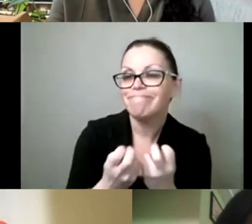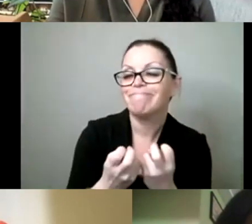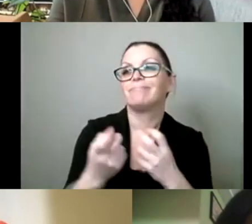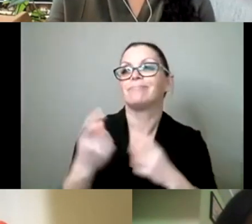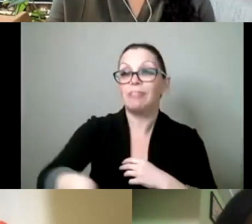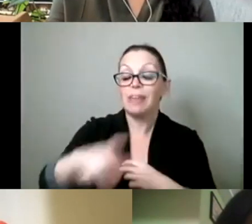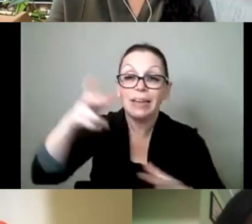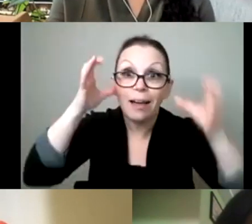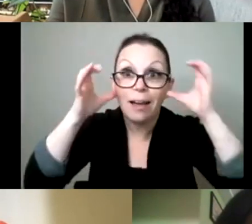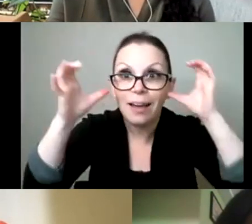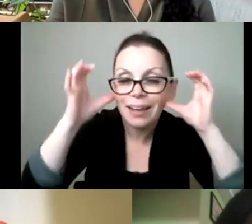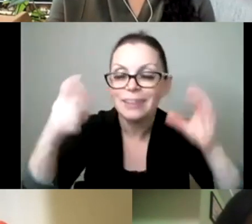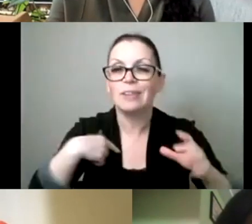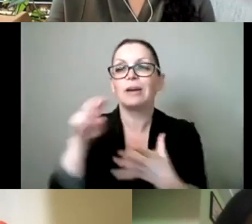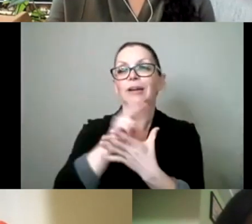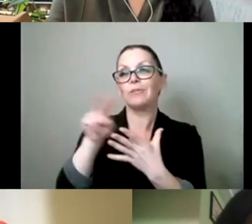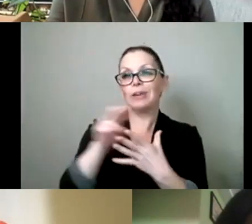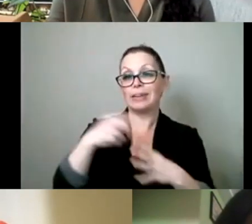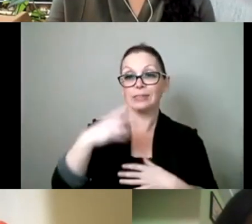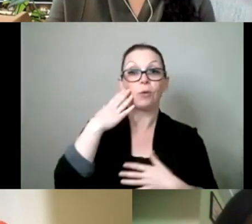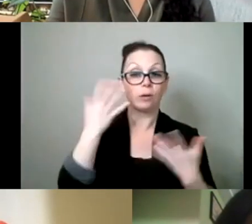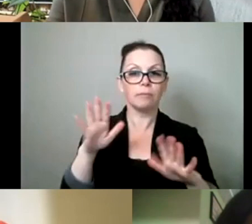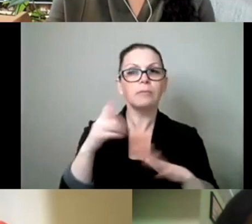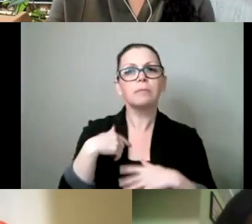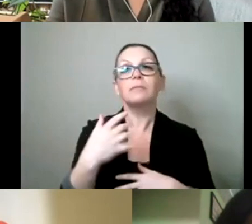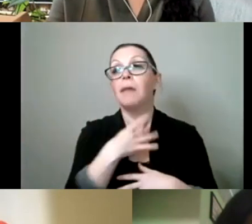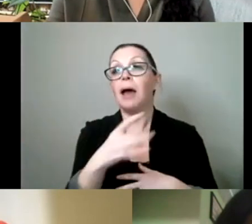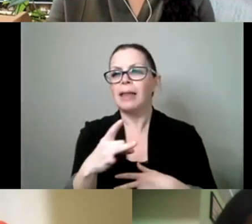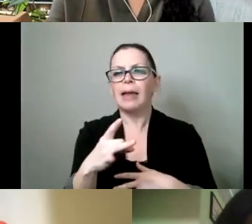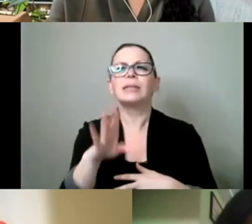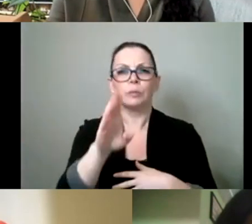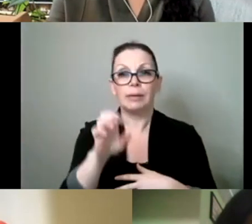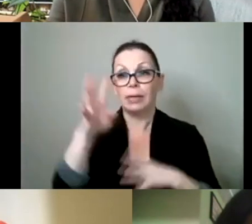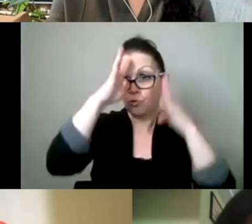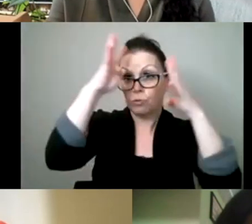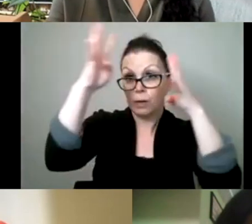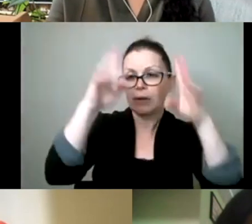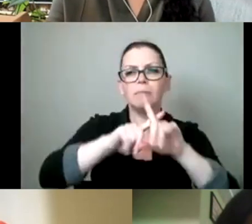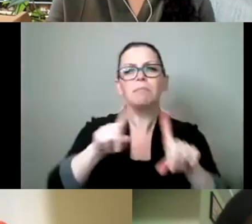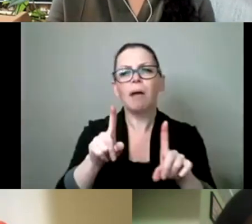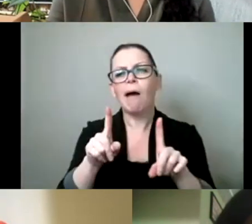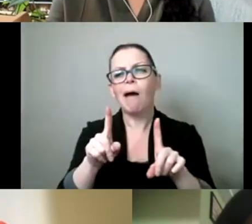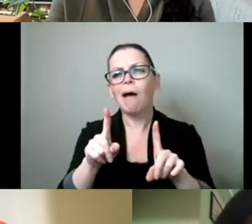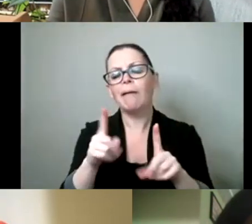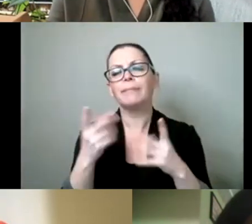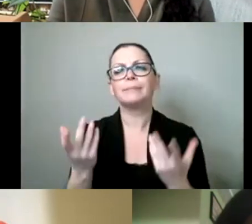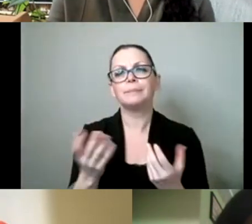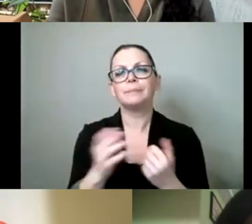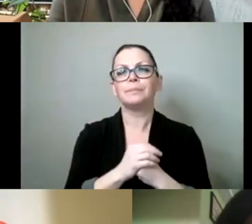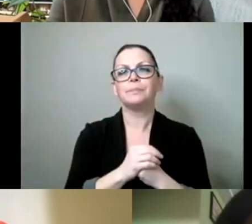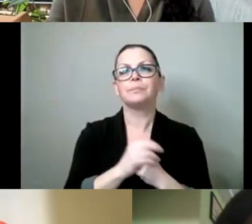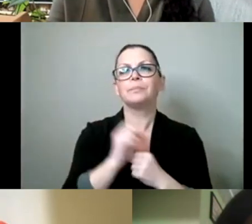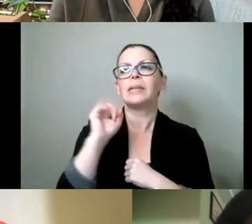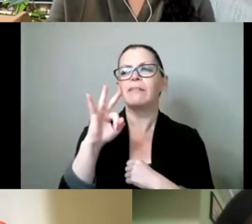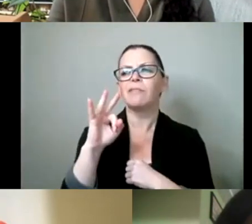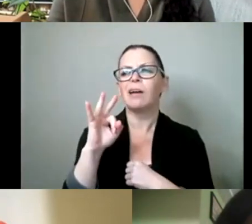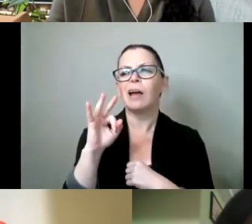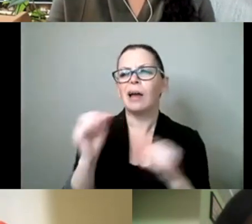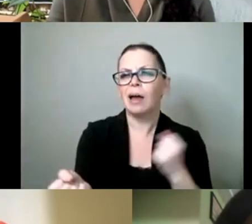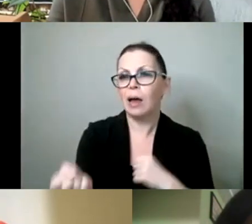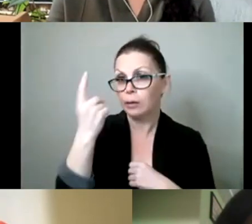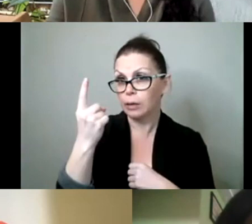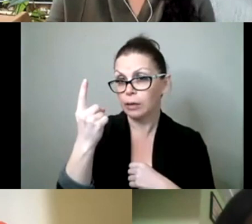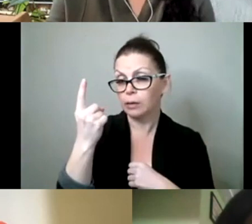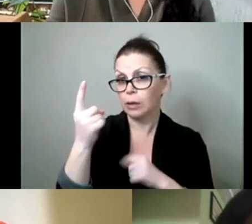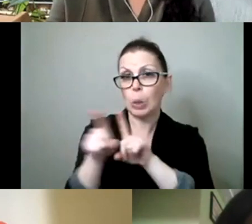it. So I knew that I liked being creative, but I always say that if I understood and knew that this